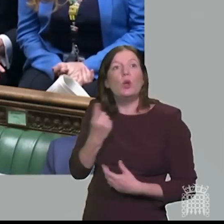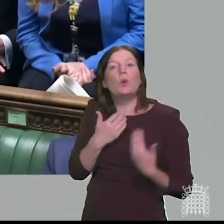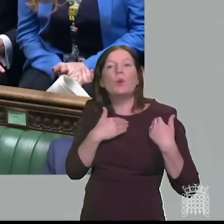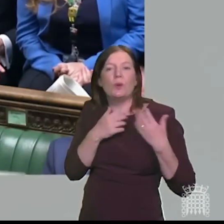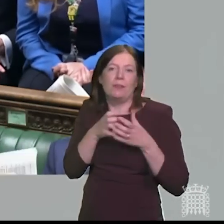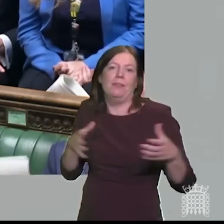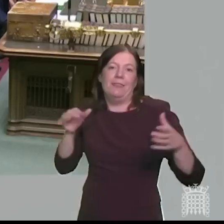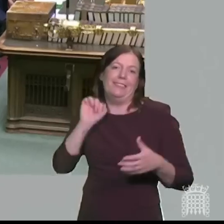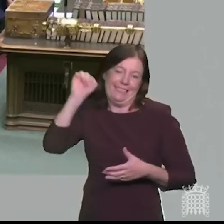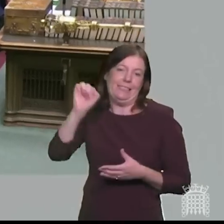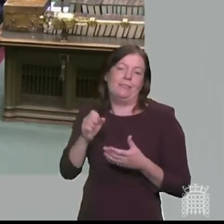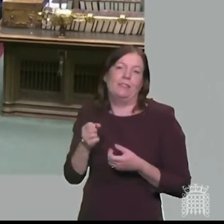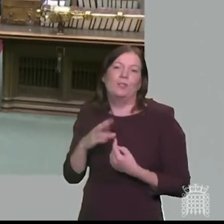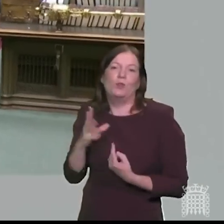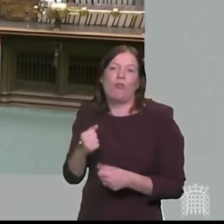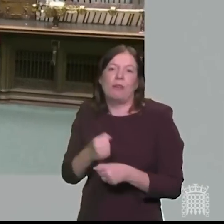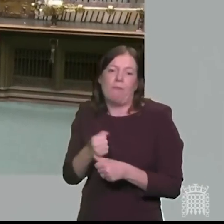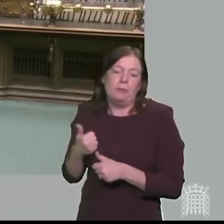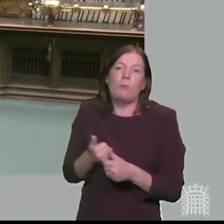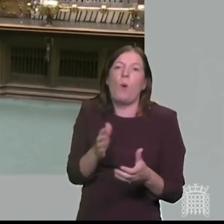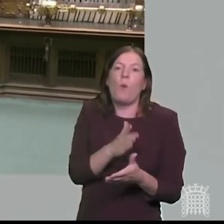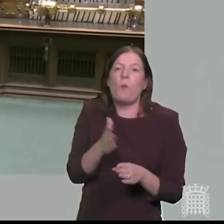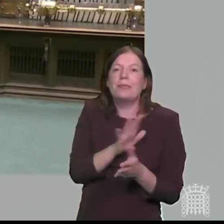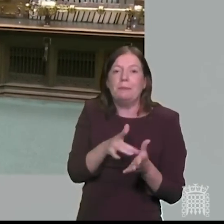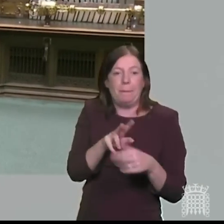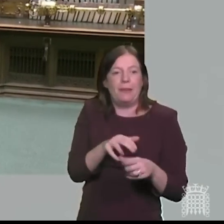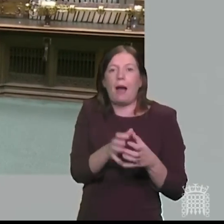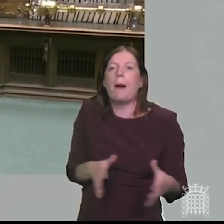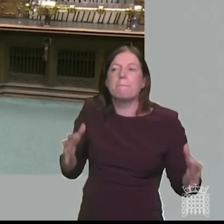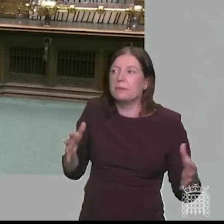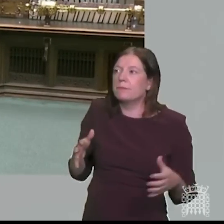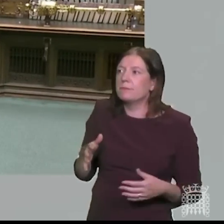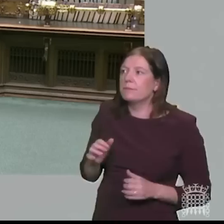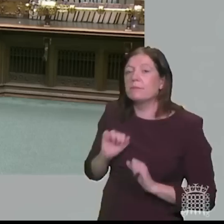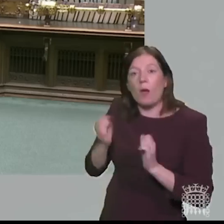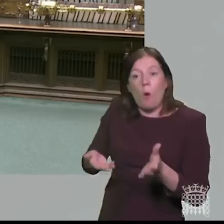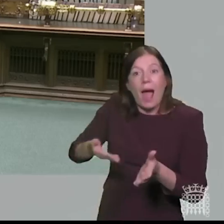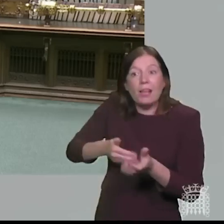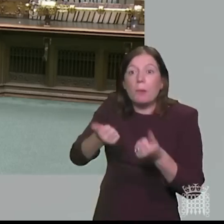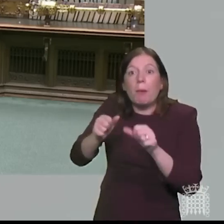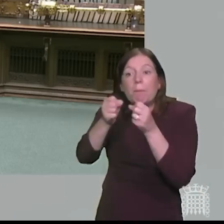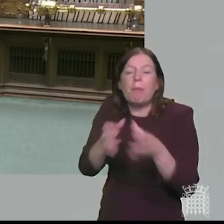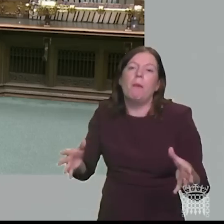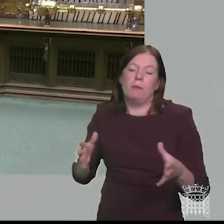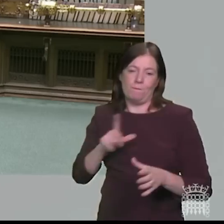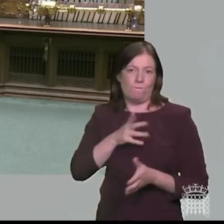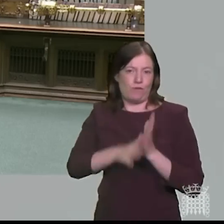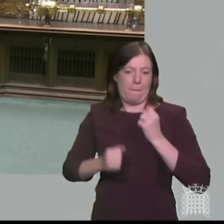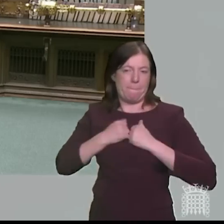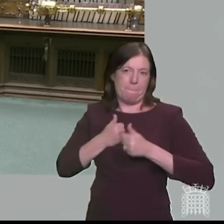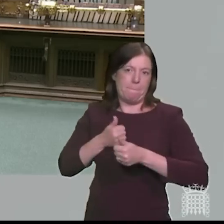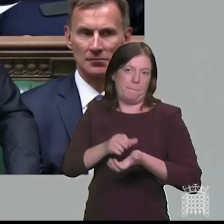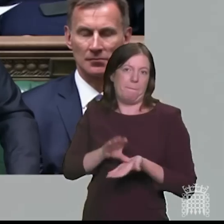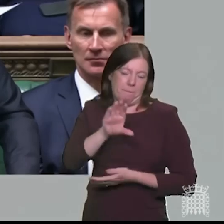put into the West Midlands? Prime Minister. Mr. Speaker, I'm pleased to hear about the extra police officers that the government has funded in